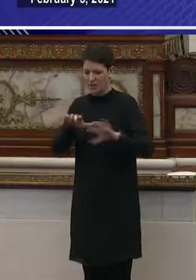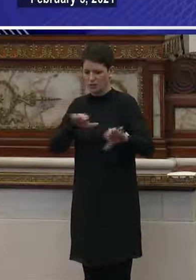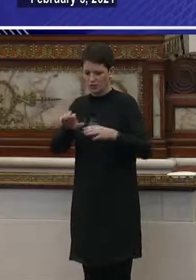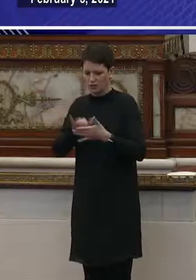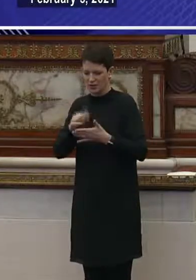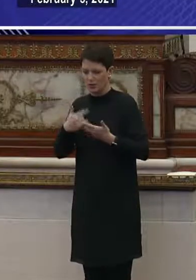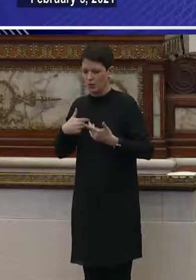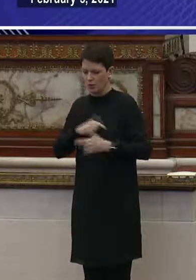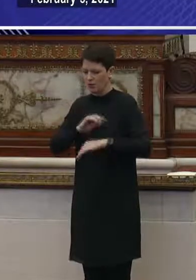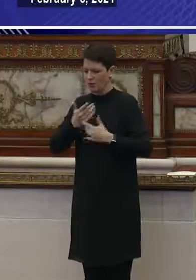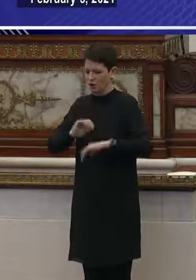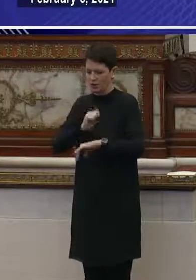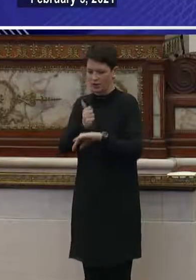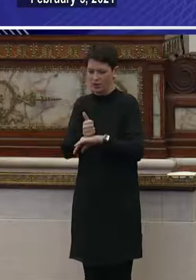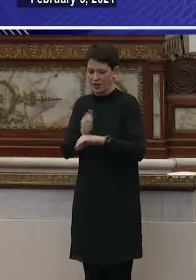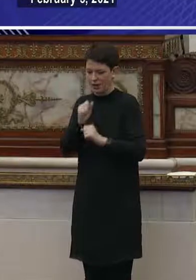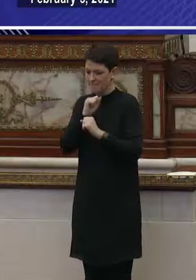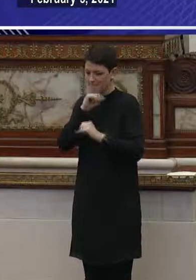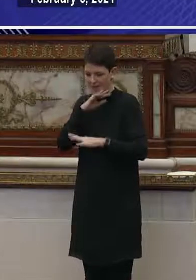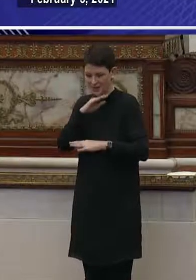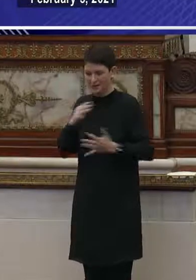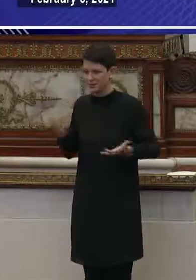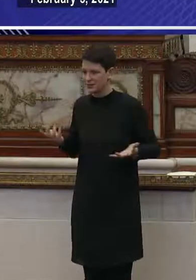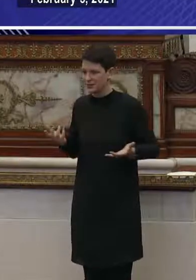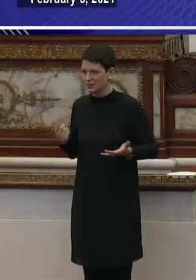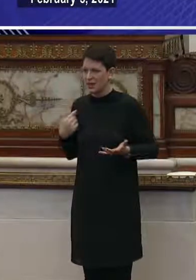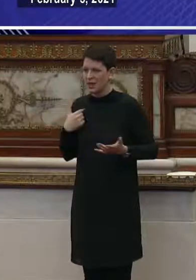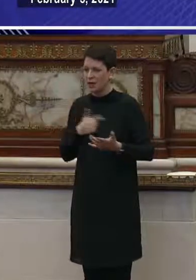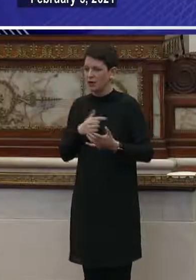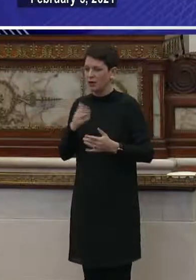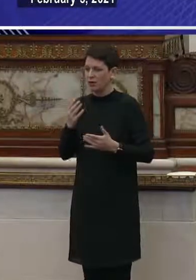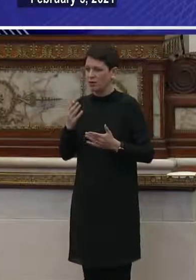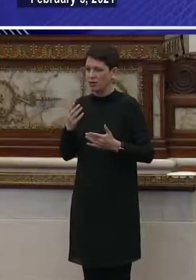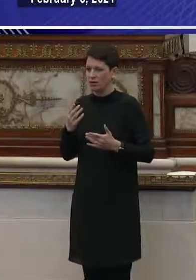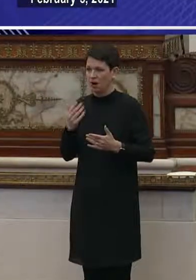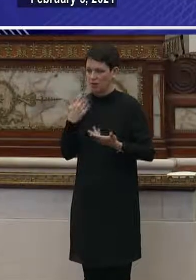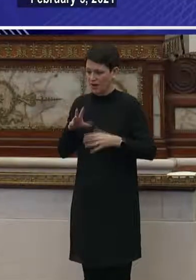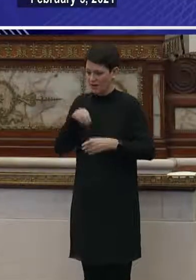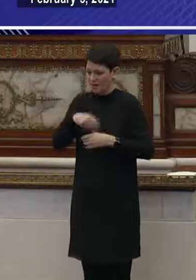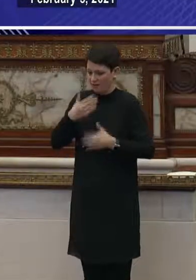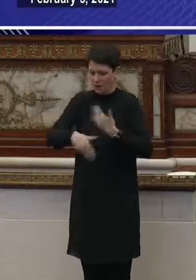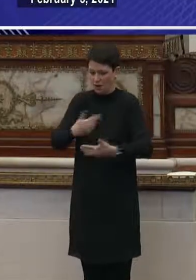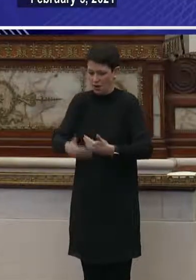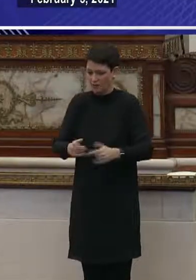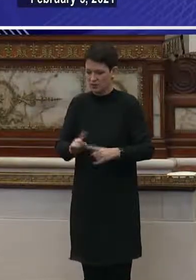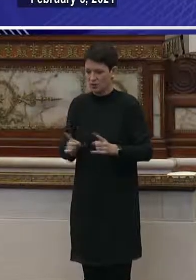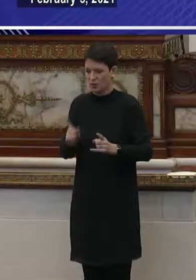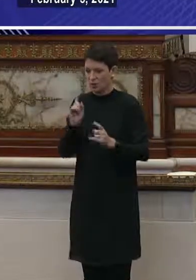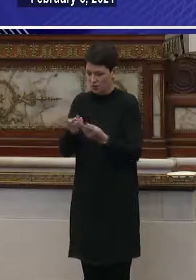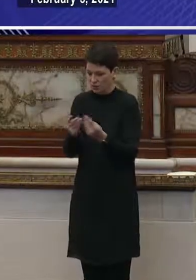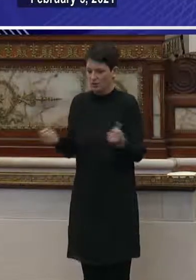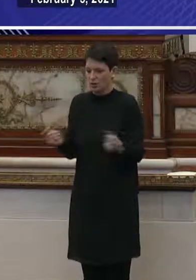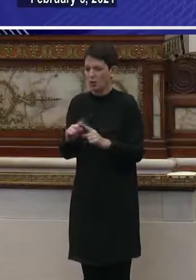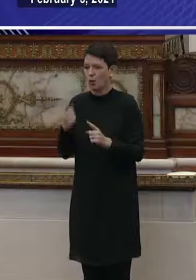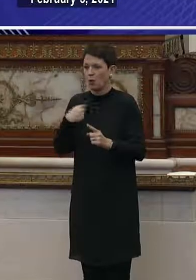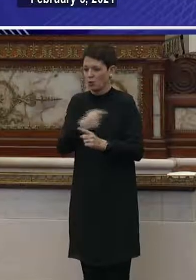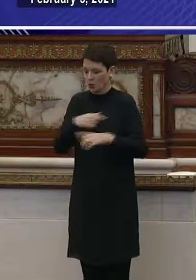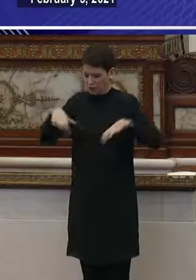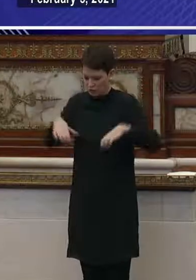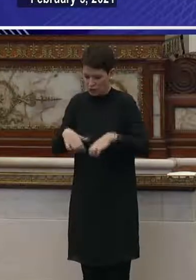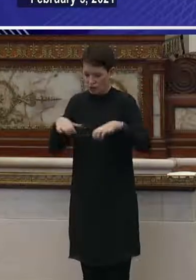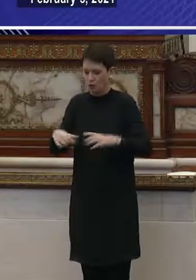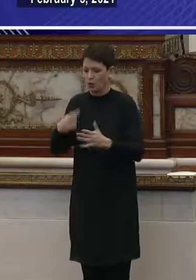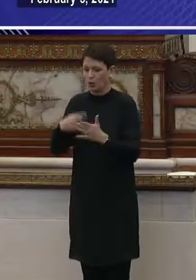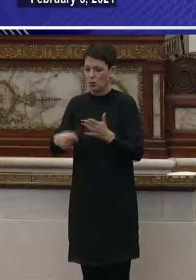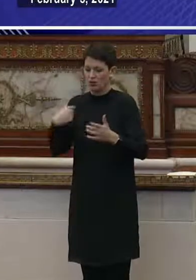already created a mess and we're already on the front lines of this. So of course people are correcting it, but what are we doing? What changes